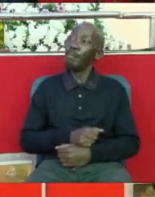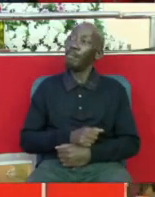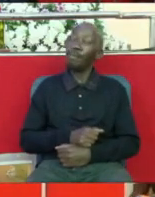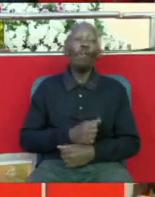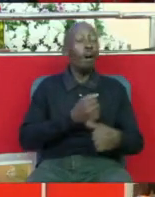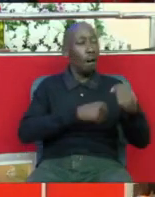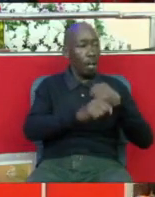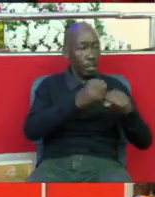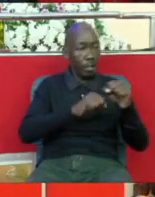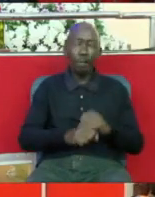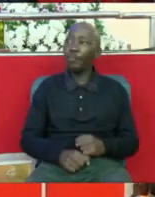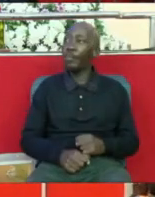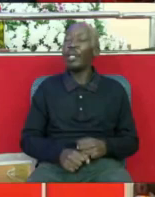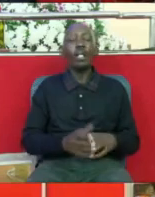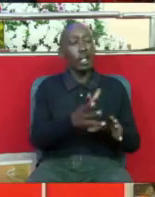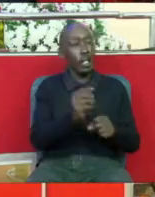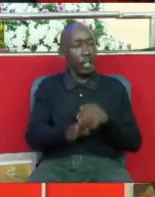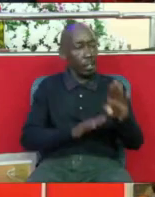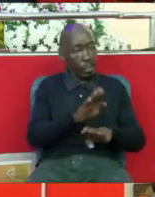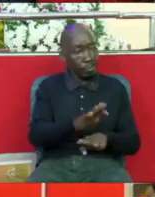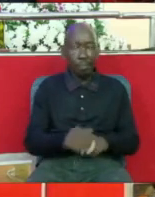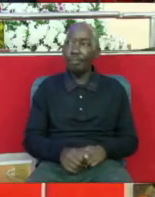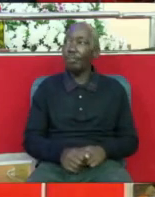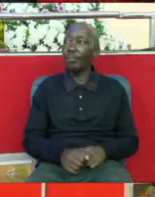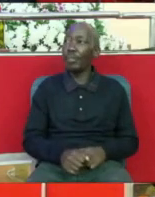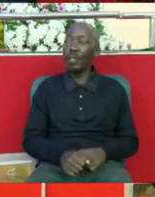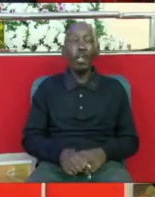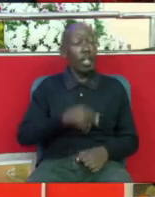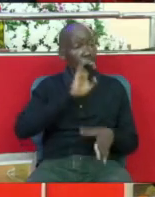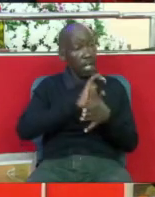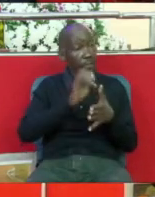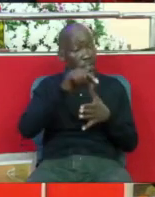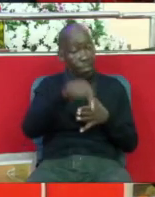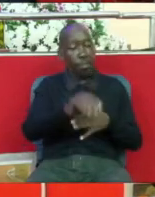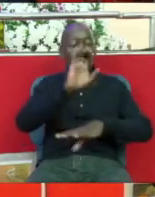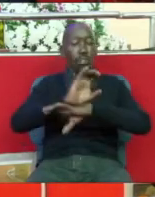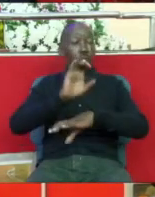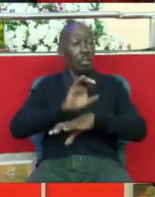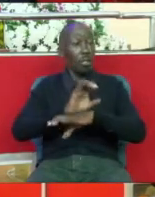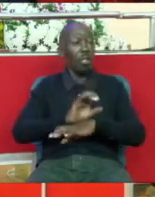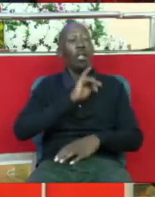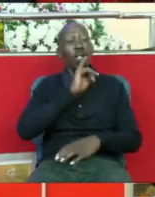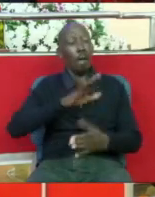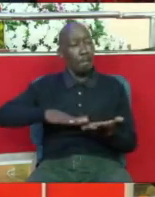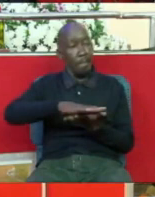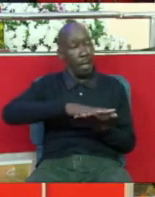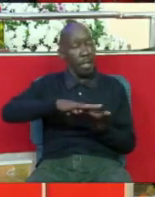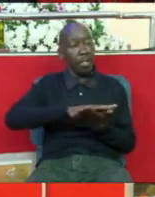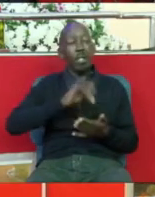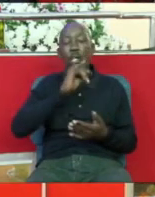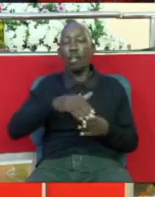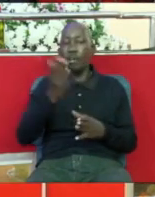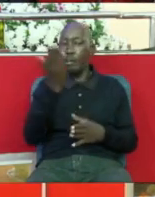act. Chukua hatua. Act. Chukua hatua. Even this church, hata kanisa hii, it's in a place it's never been before.